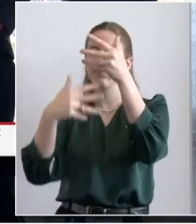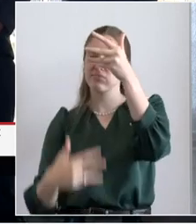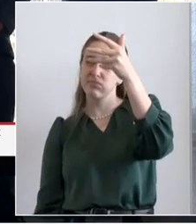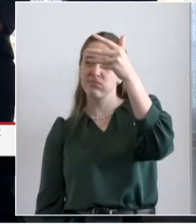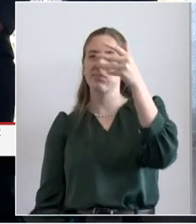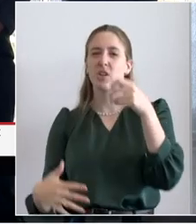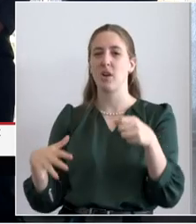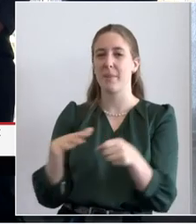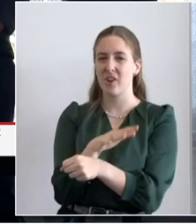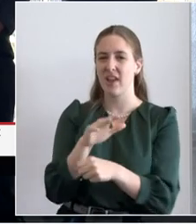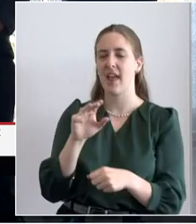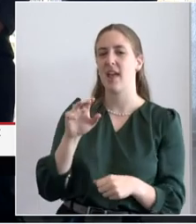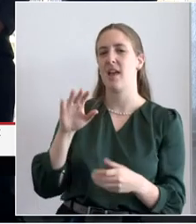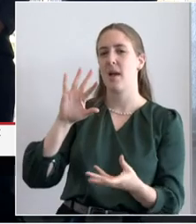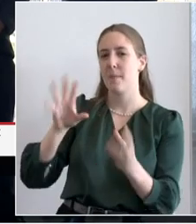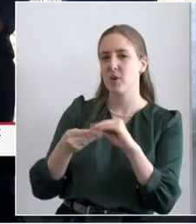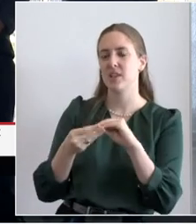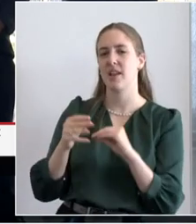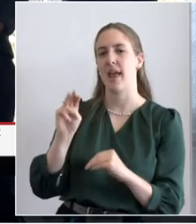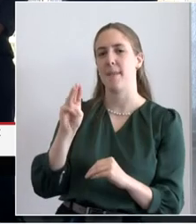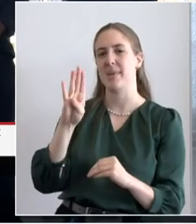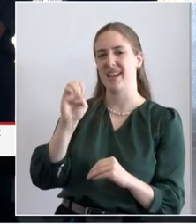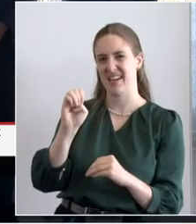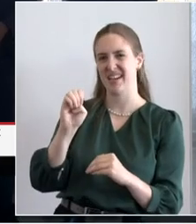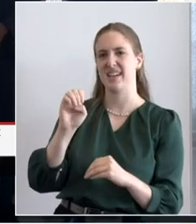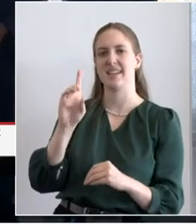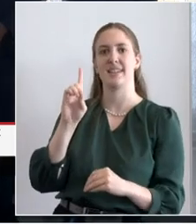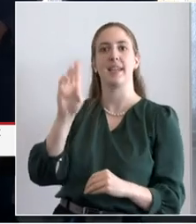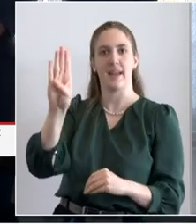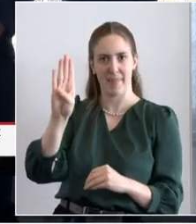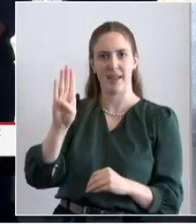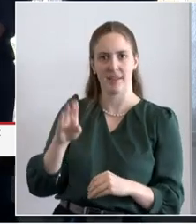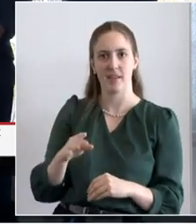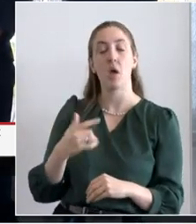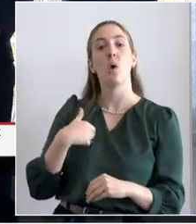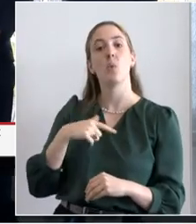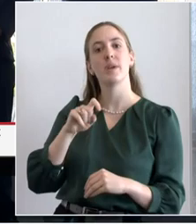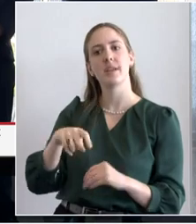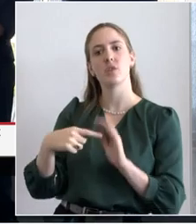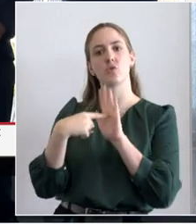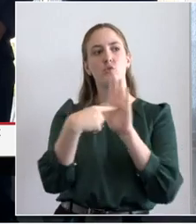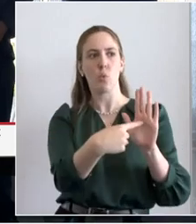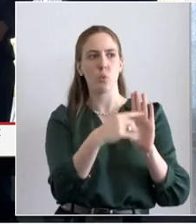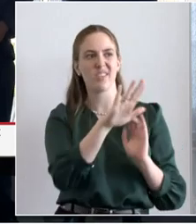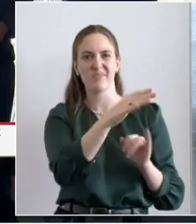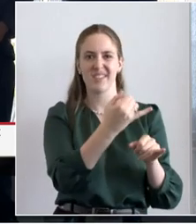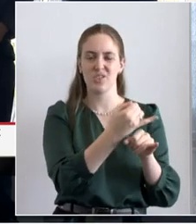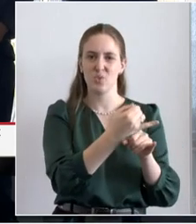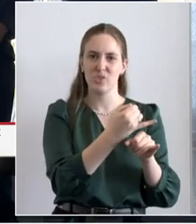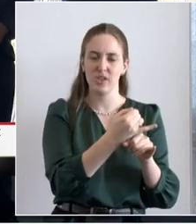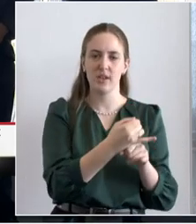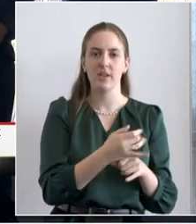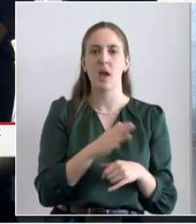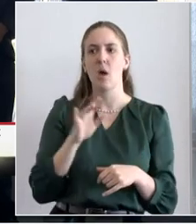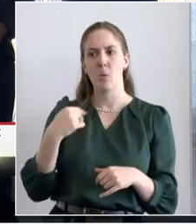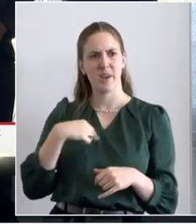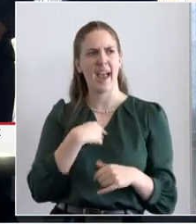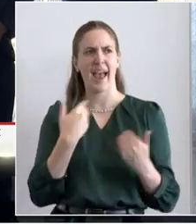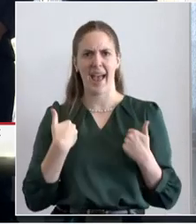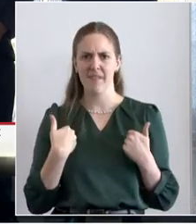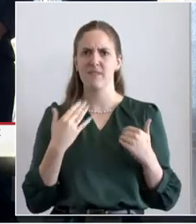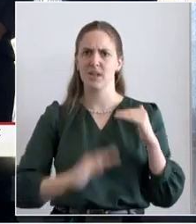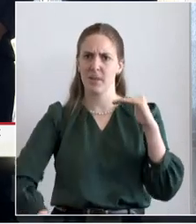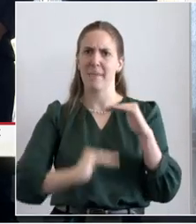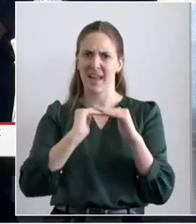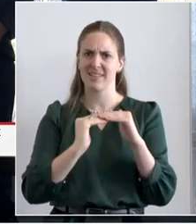District of Columbia. We needed to give the institutions not only a snapshot, but a sense of confidence that we had the capacity. And